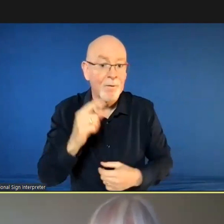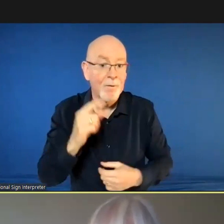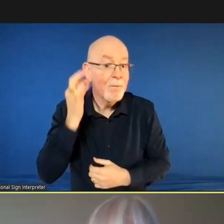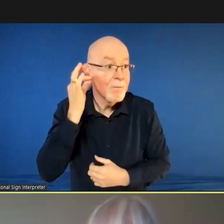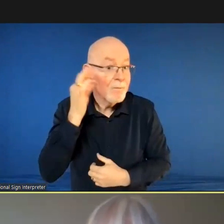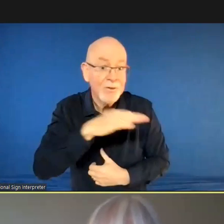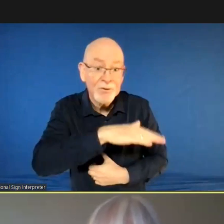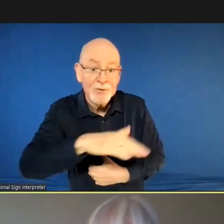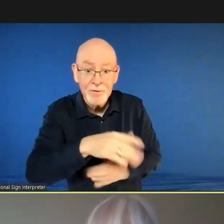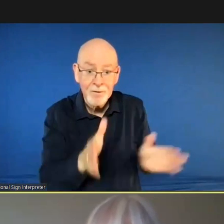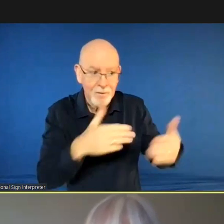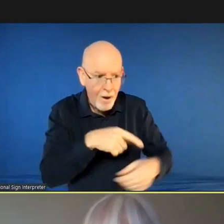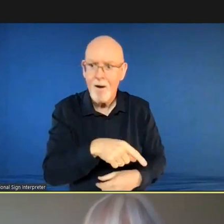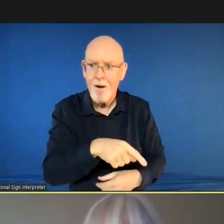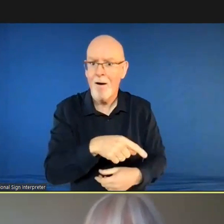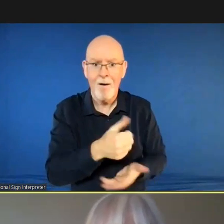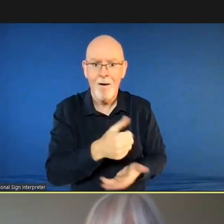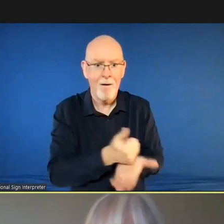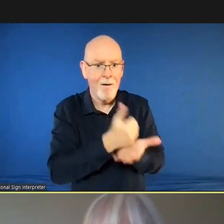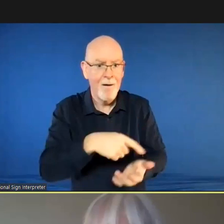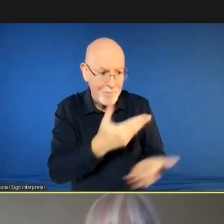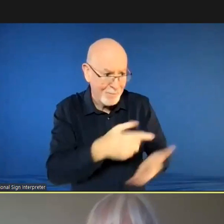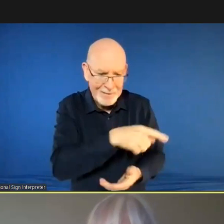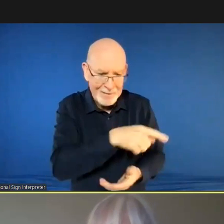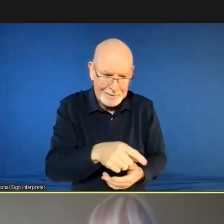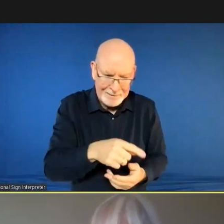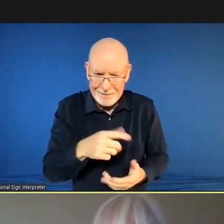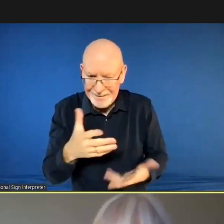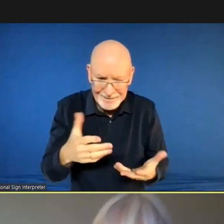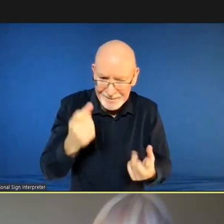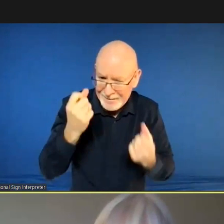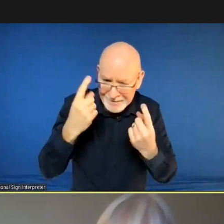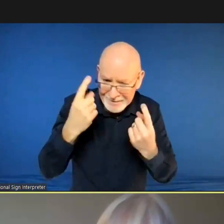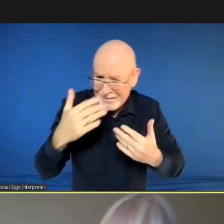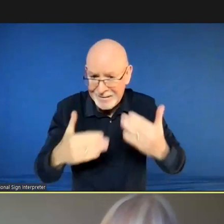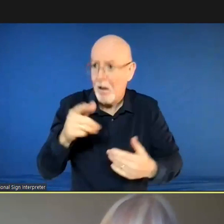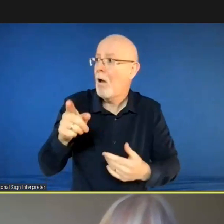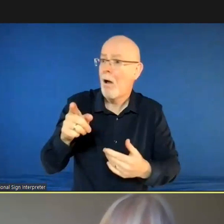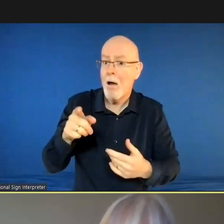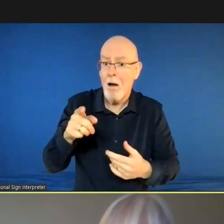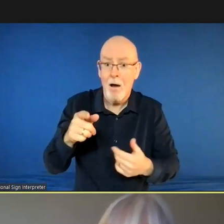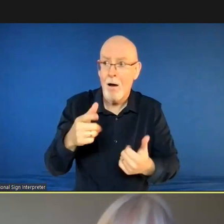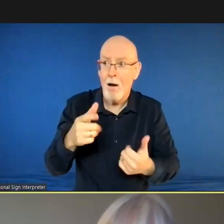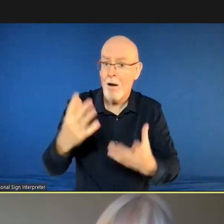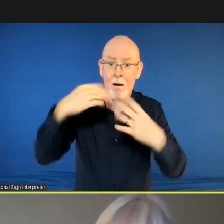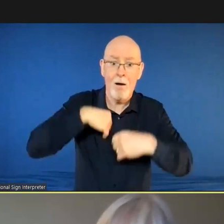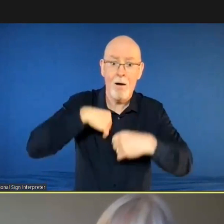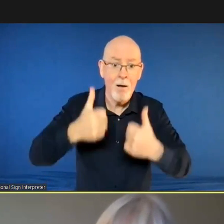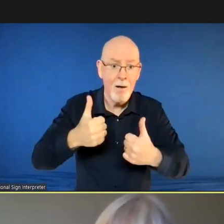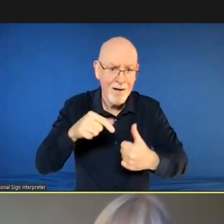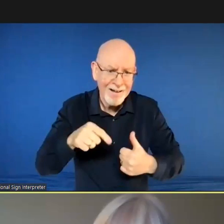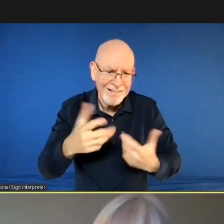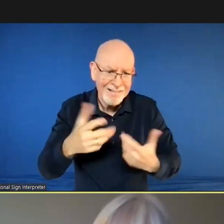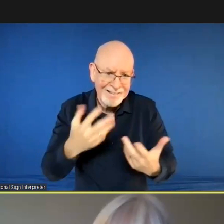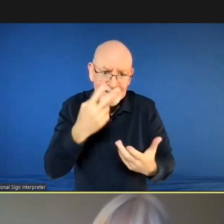of very heavily written information. And the more visual the teaching is, the better we find it is for all the